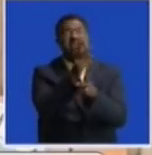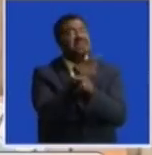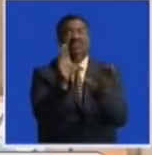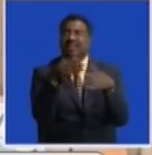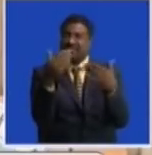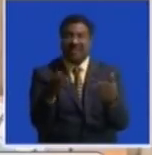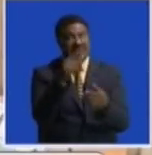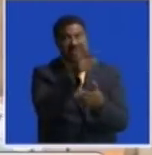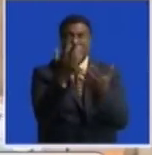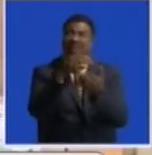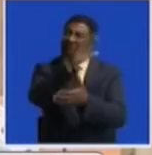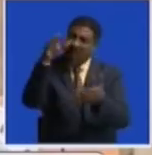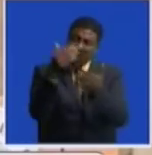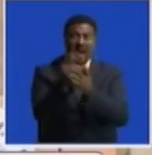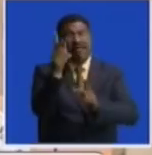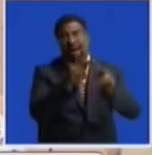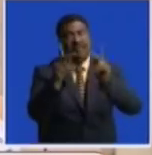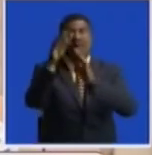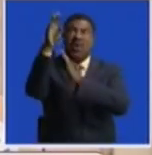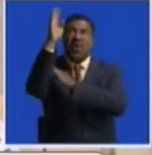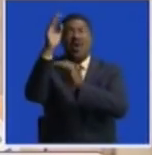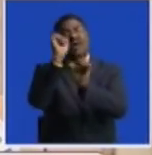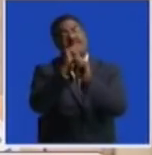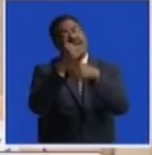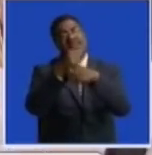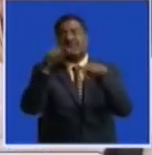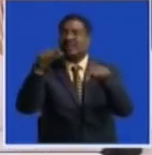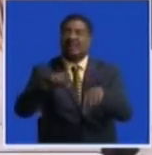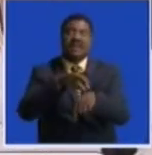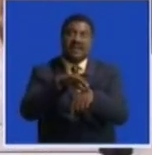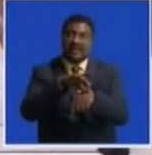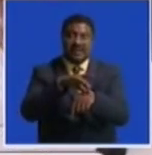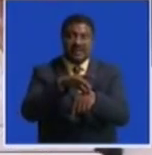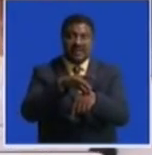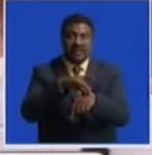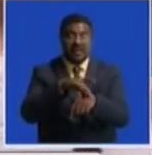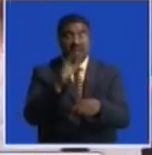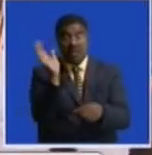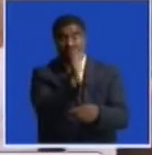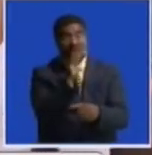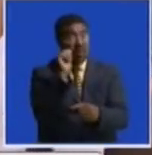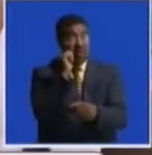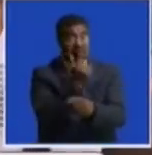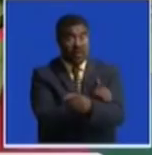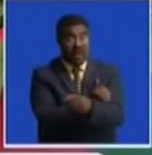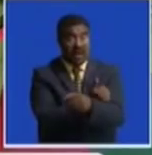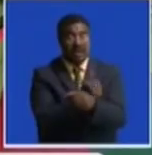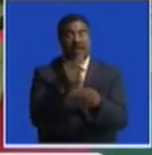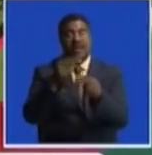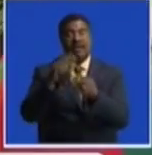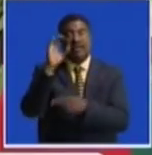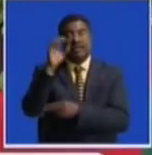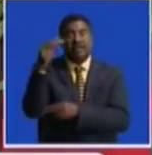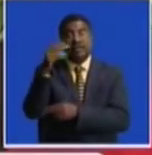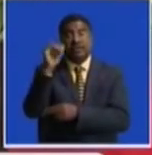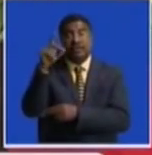as God made us on this earth. And daughter of the late Mama Kankasa, Chipepo, said her mother